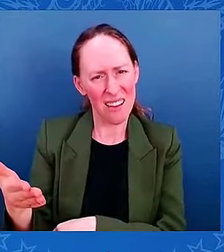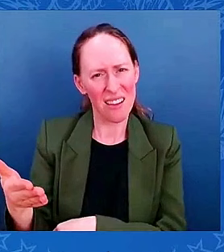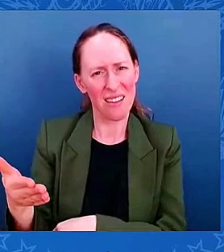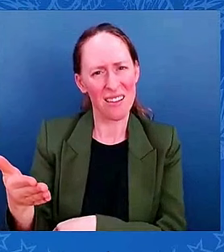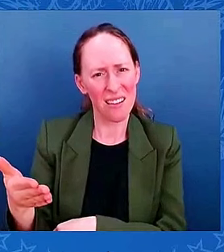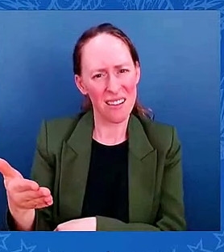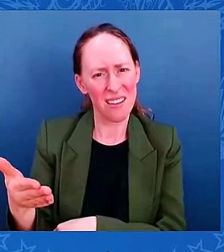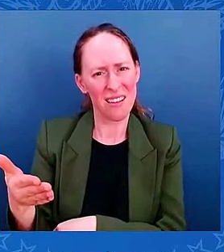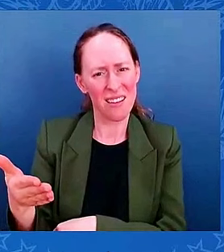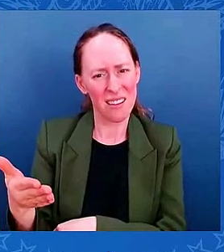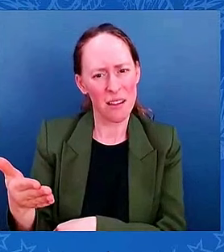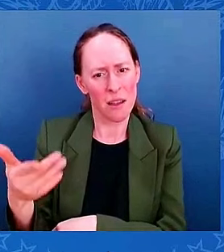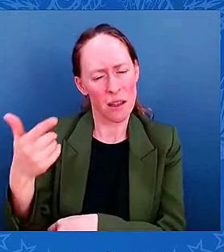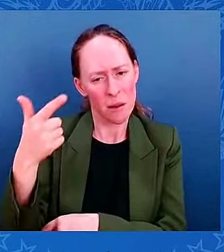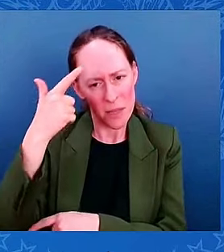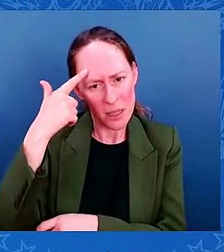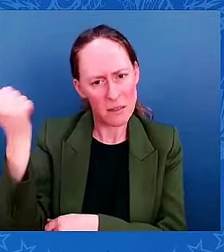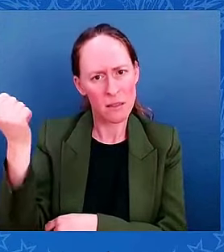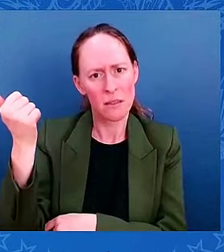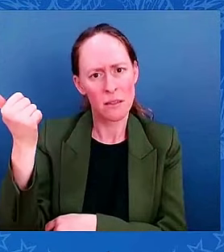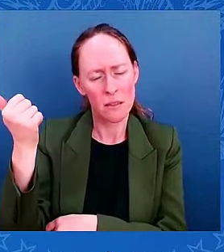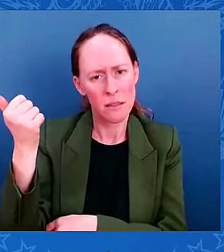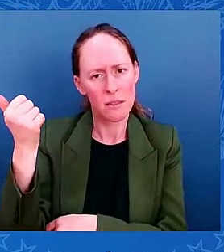a year in Iraq.